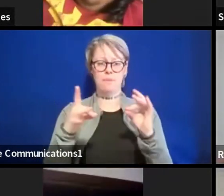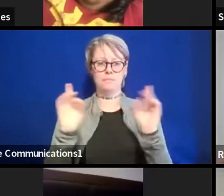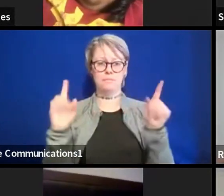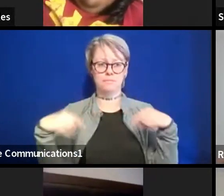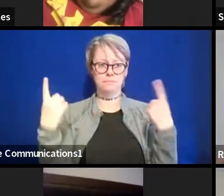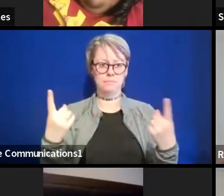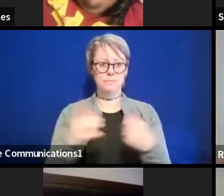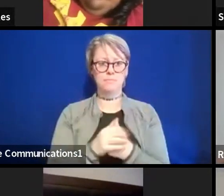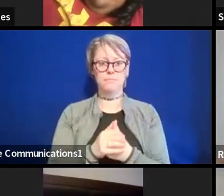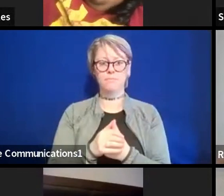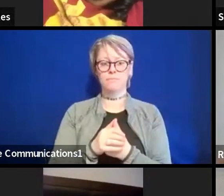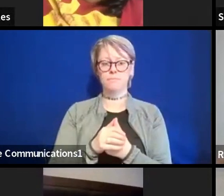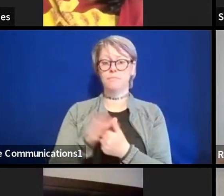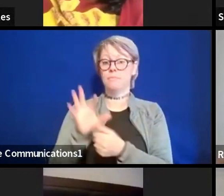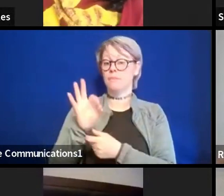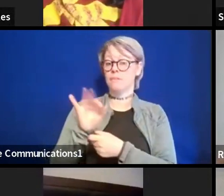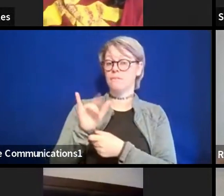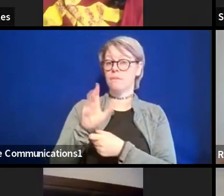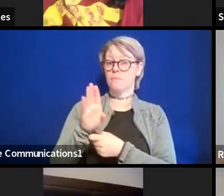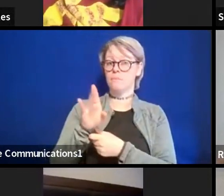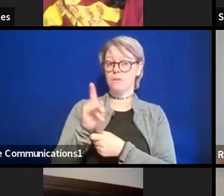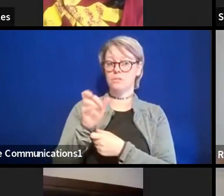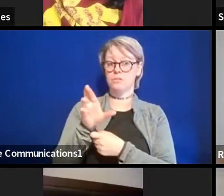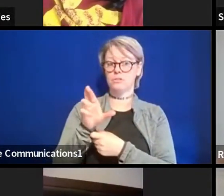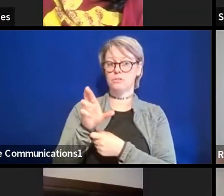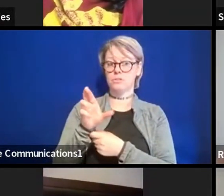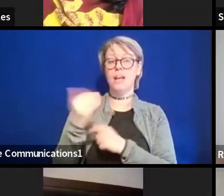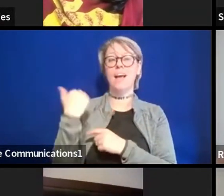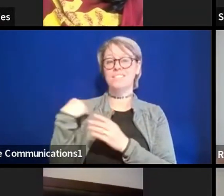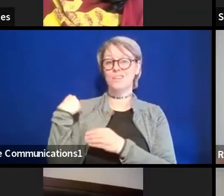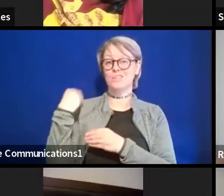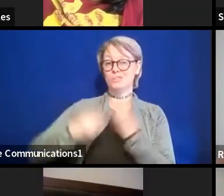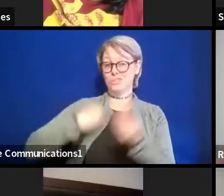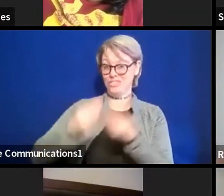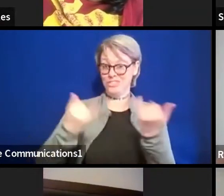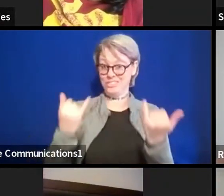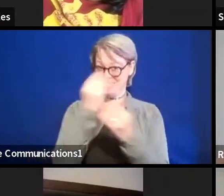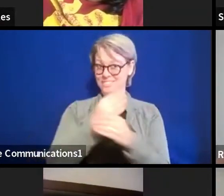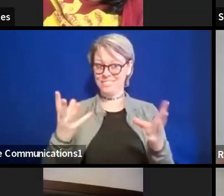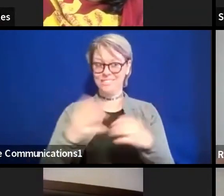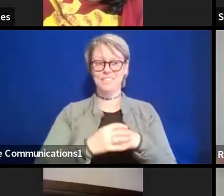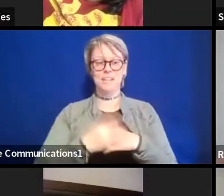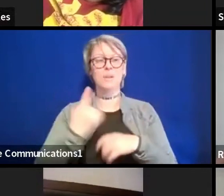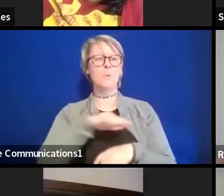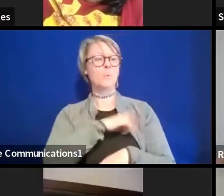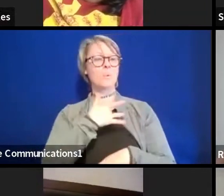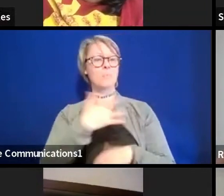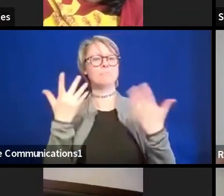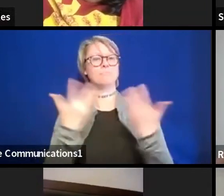The filibuster has a tradition now of spending some